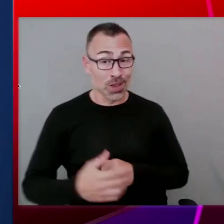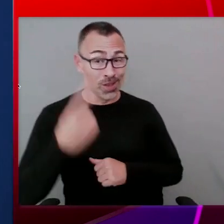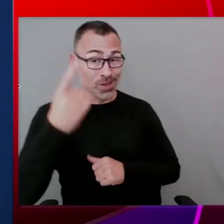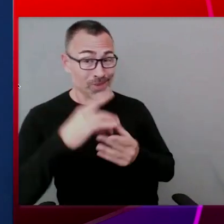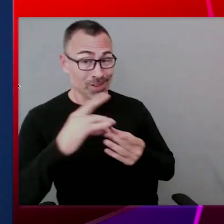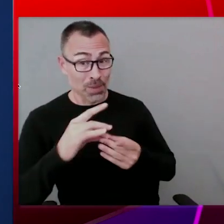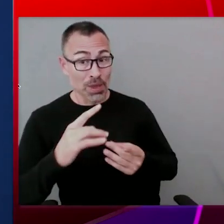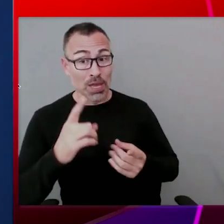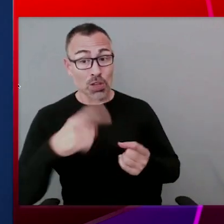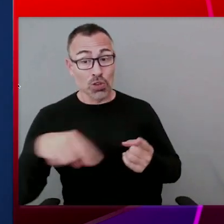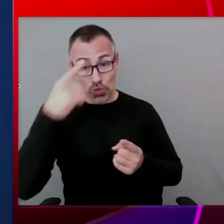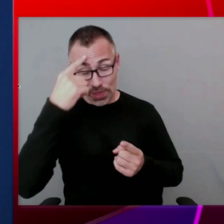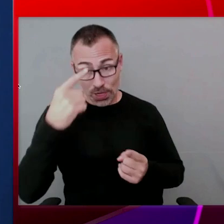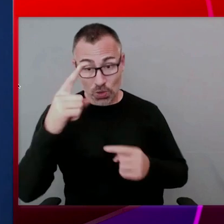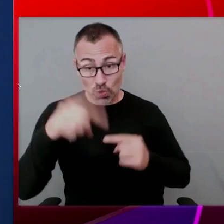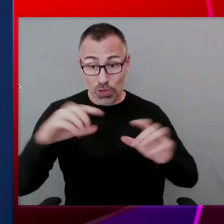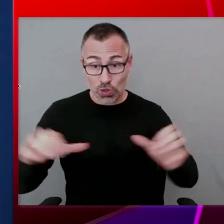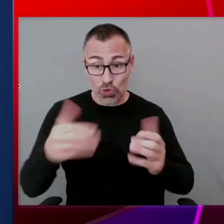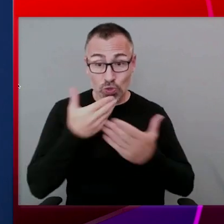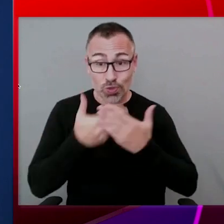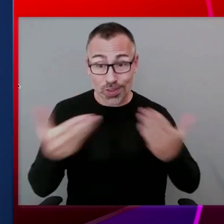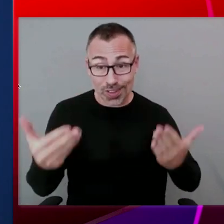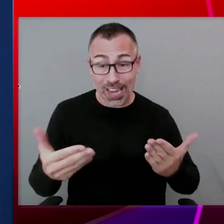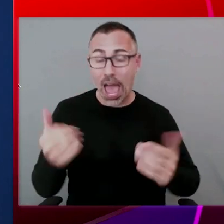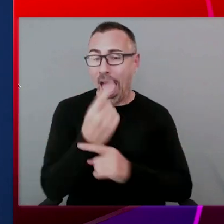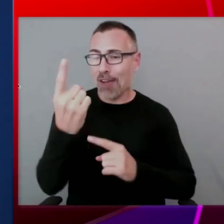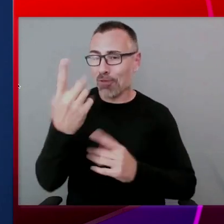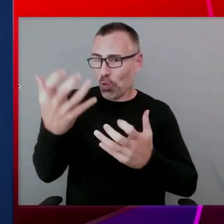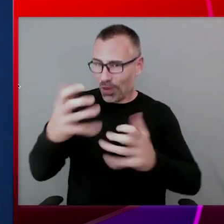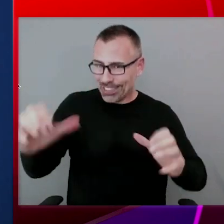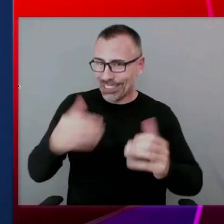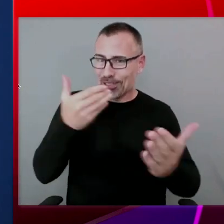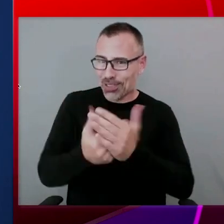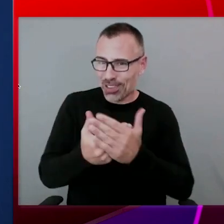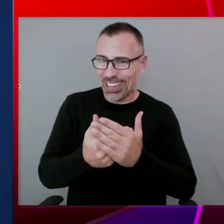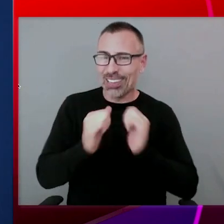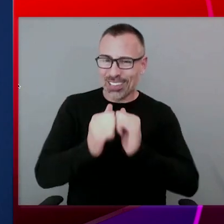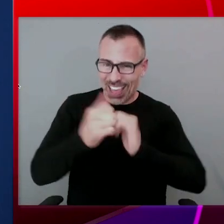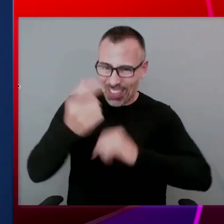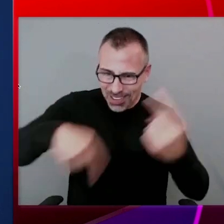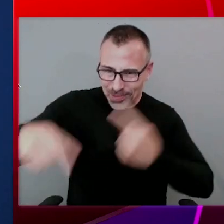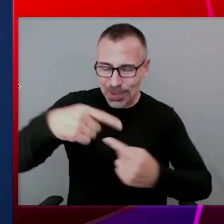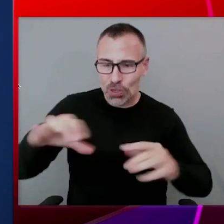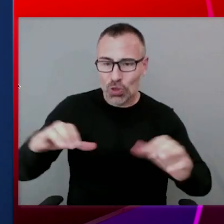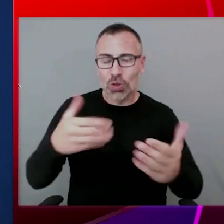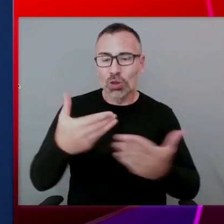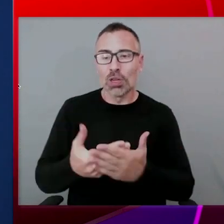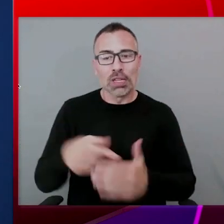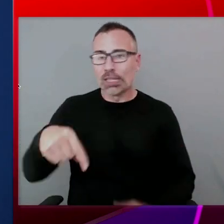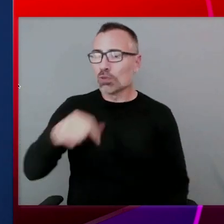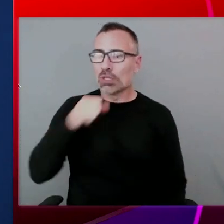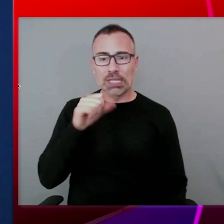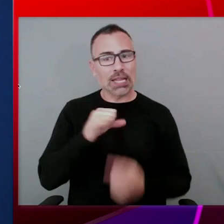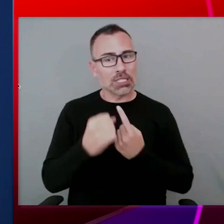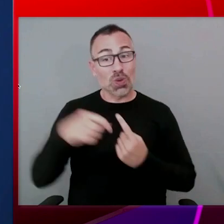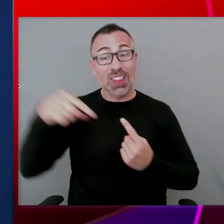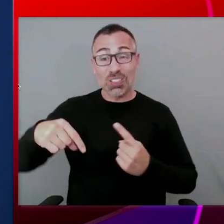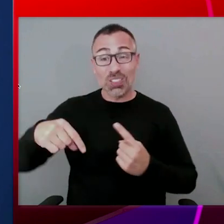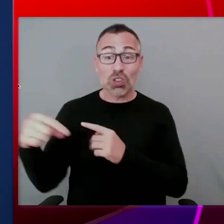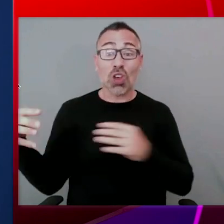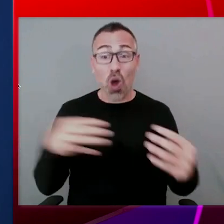good together. Well, no, that is not the case. This was a war. And what was also being sabotaged at the same time was